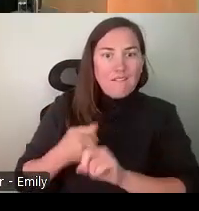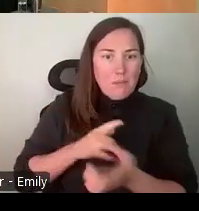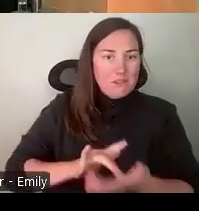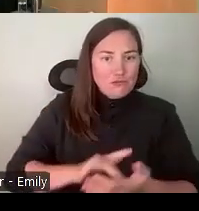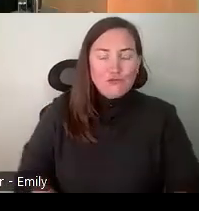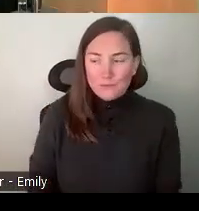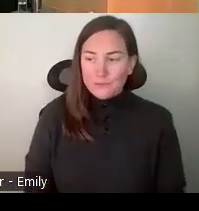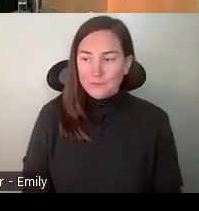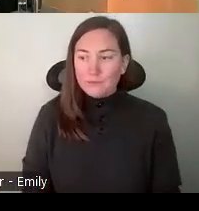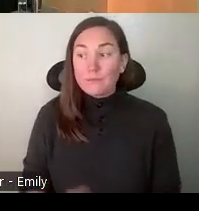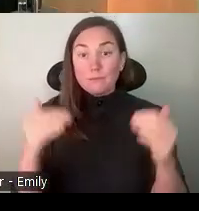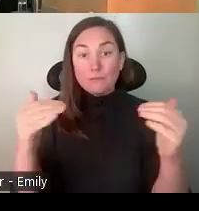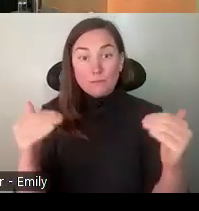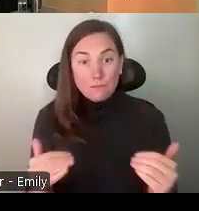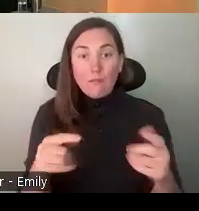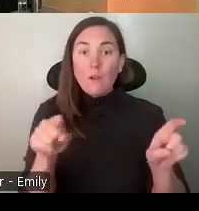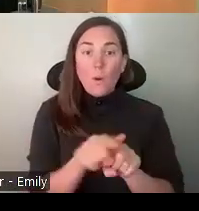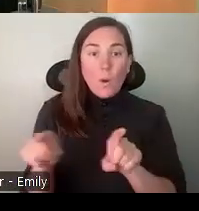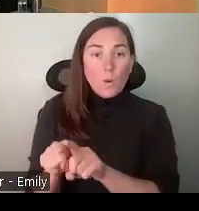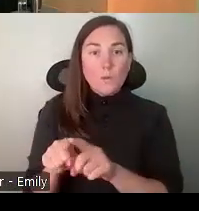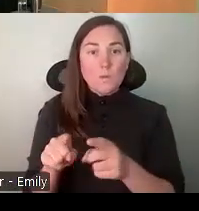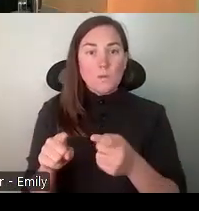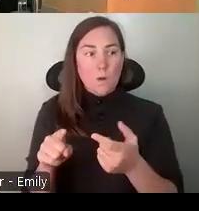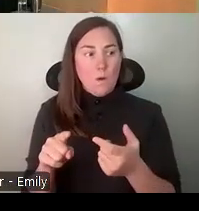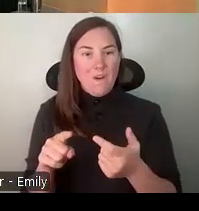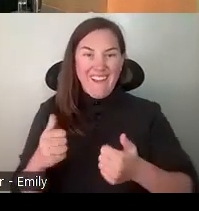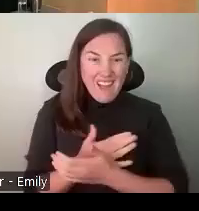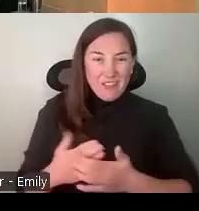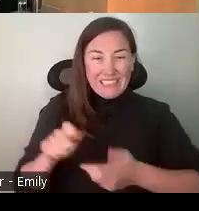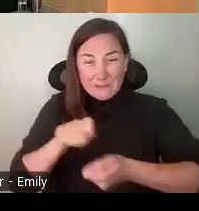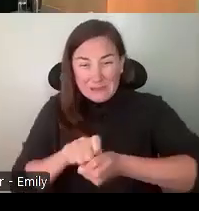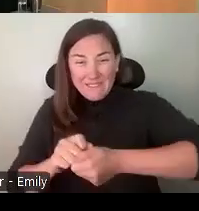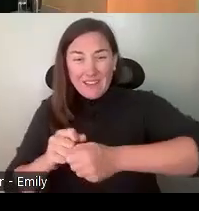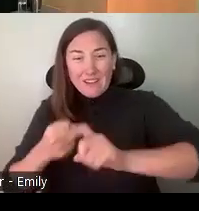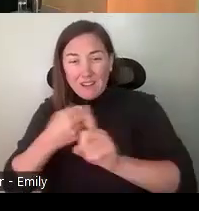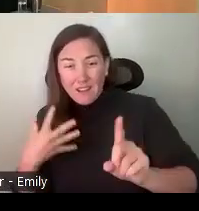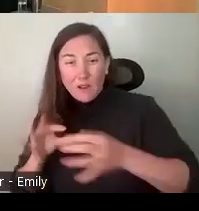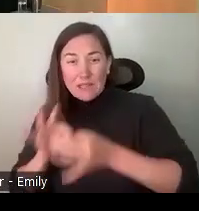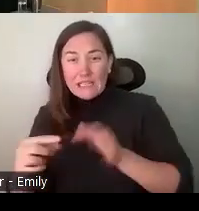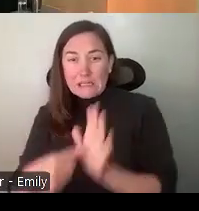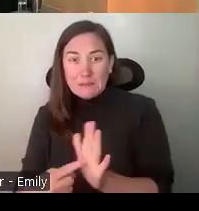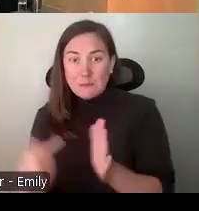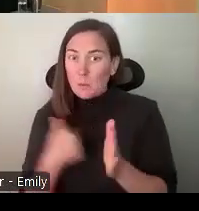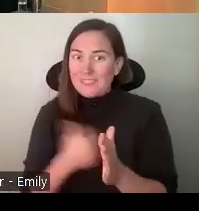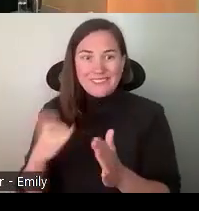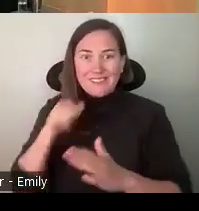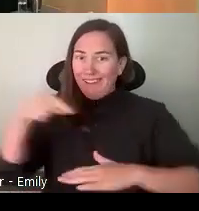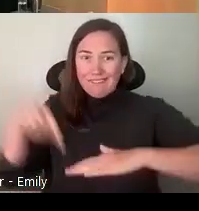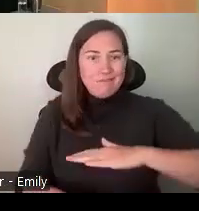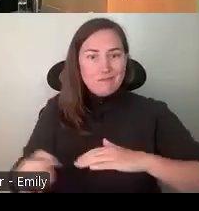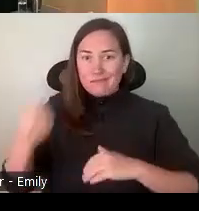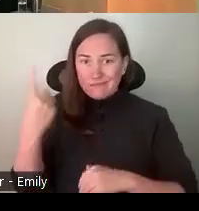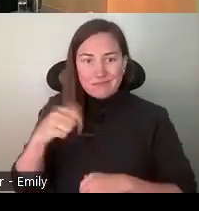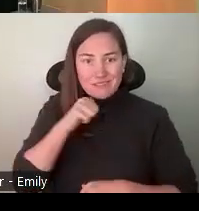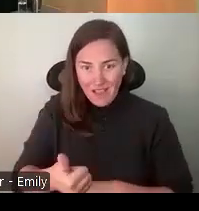Also, we don't yet know enough about the underlying mechanisms of these symptoms to identify potential